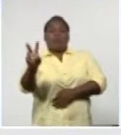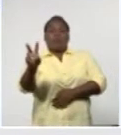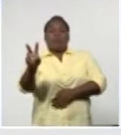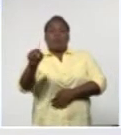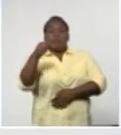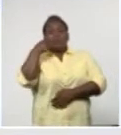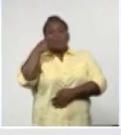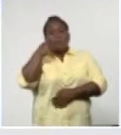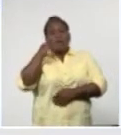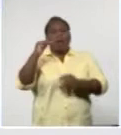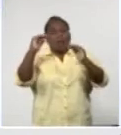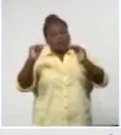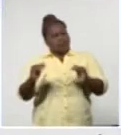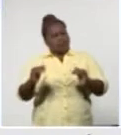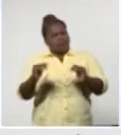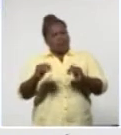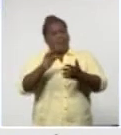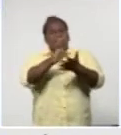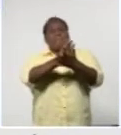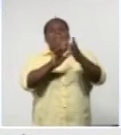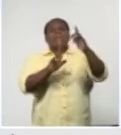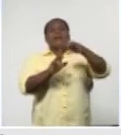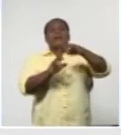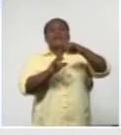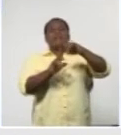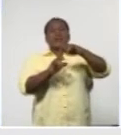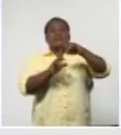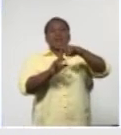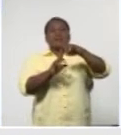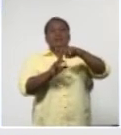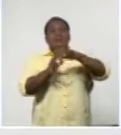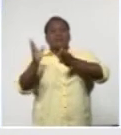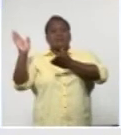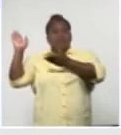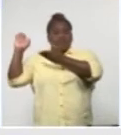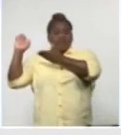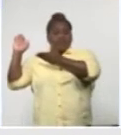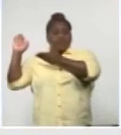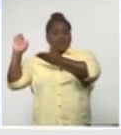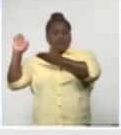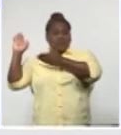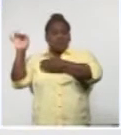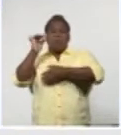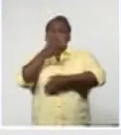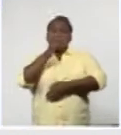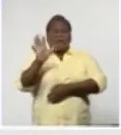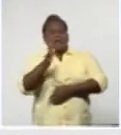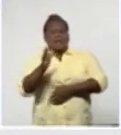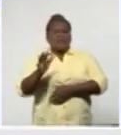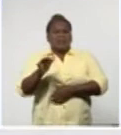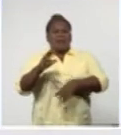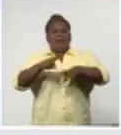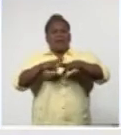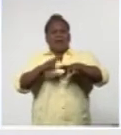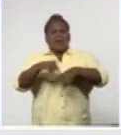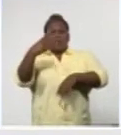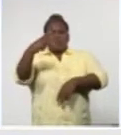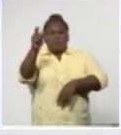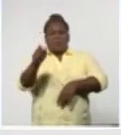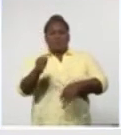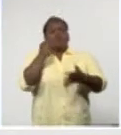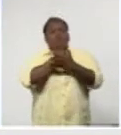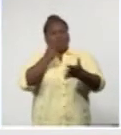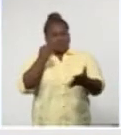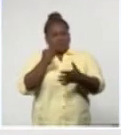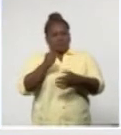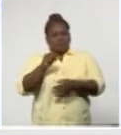is currently of 5.02% per 100,000 inhabitants. Matanzas keeps the